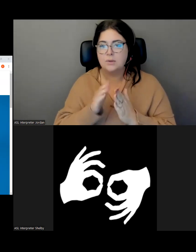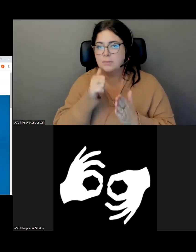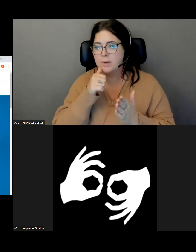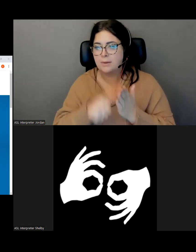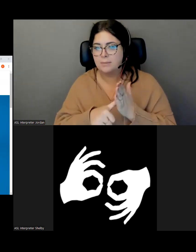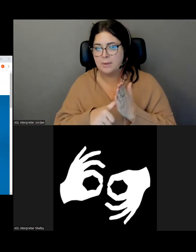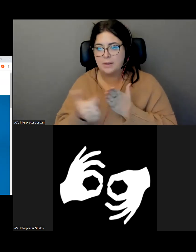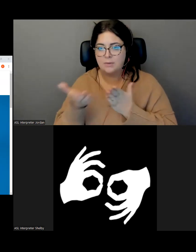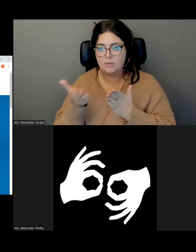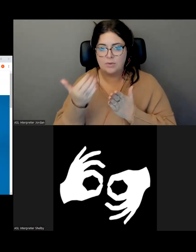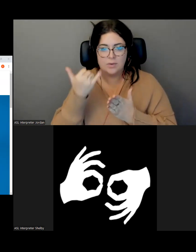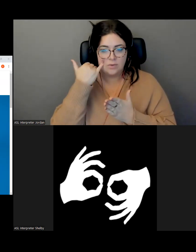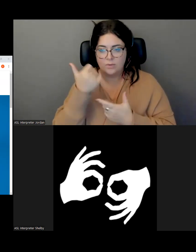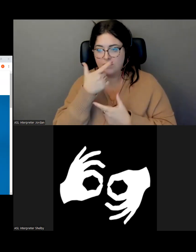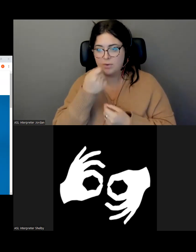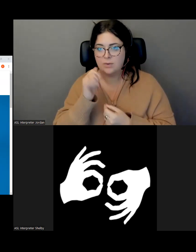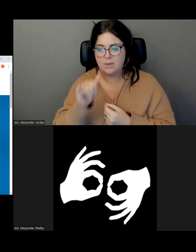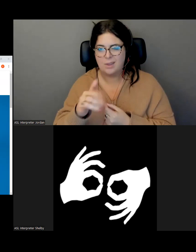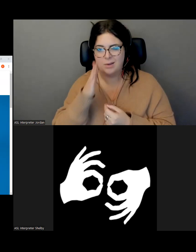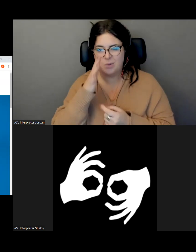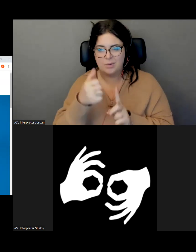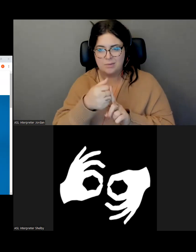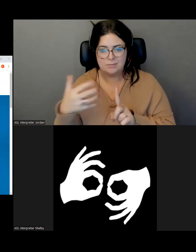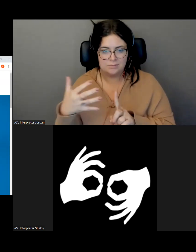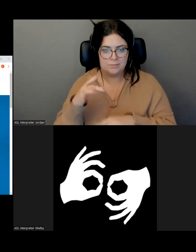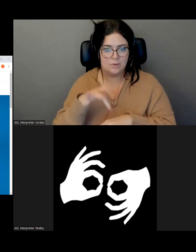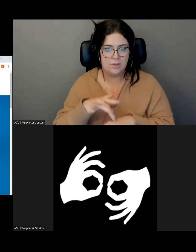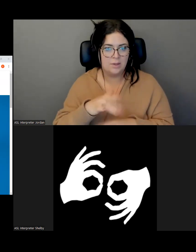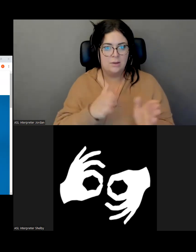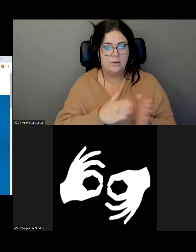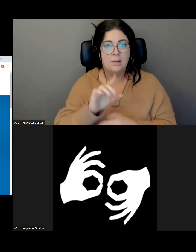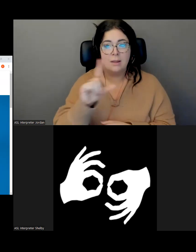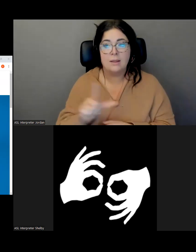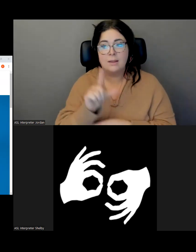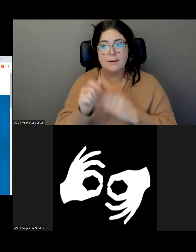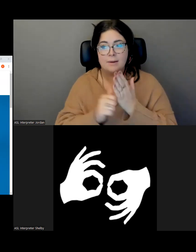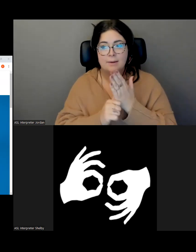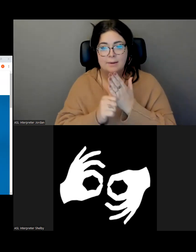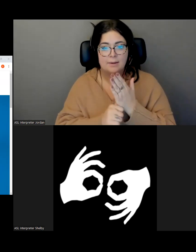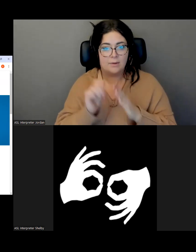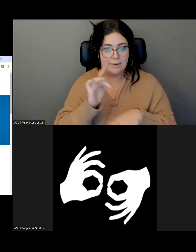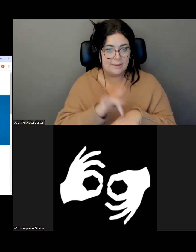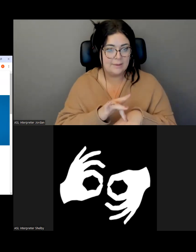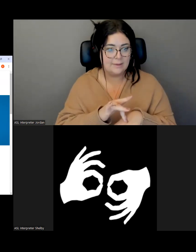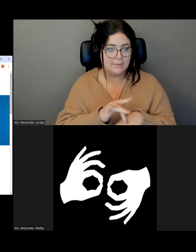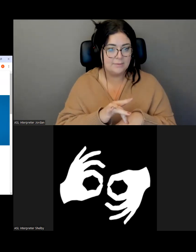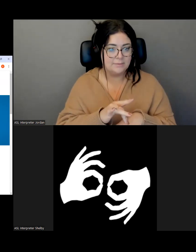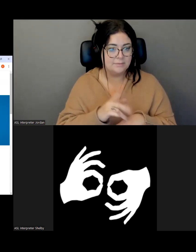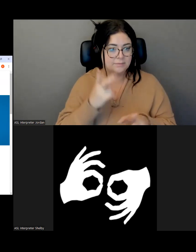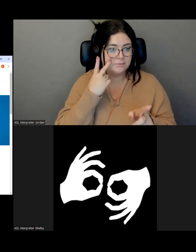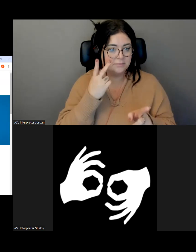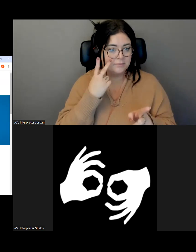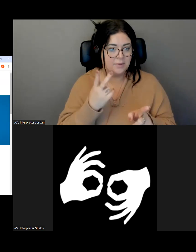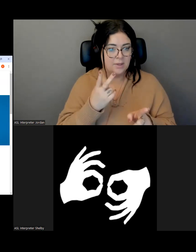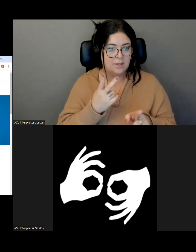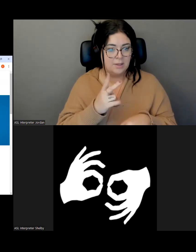wanted to get information about that, you can click on that. You can access the library catalog here and by clicking on it, and you can